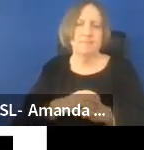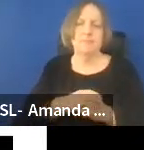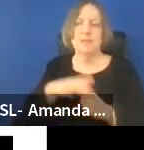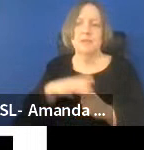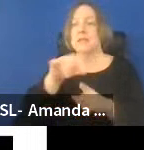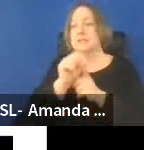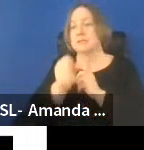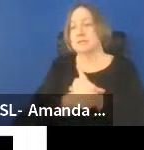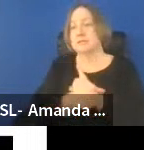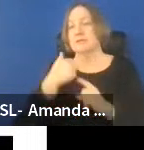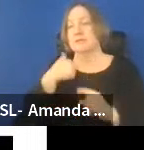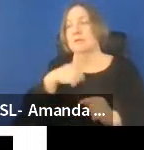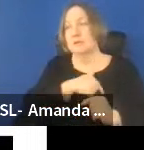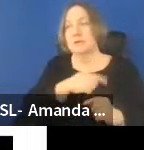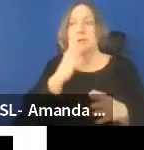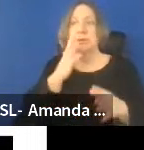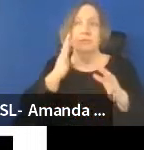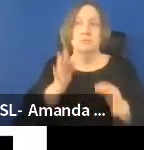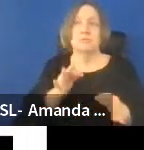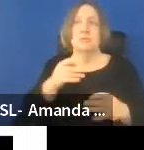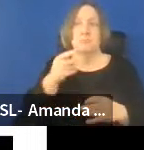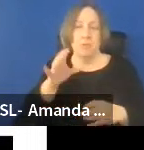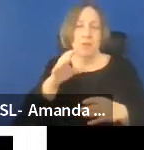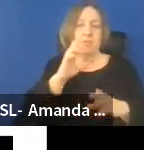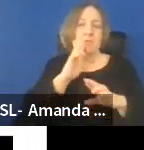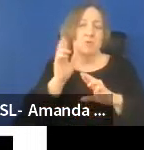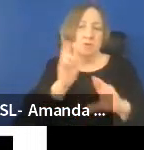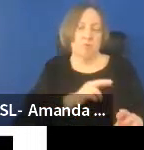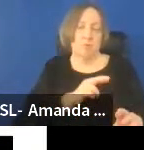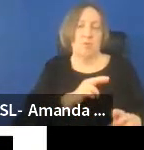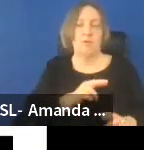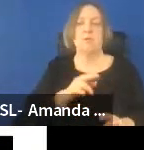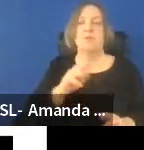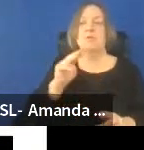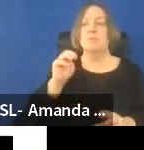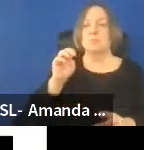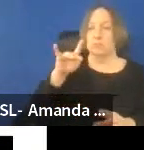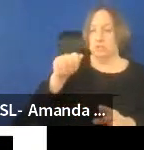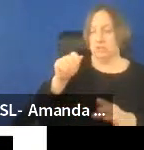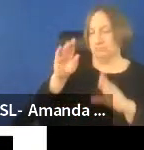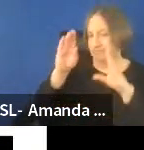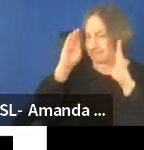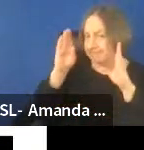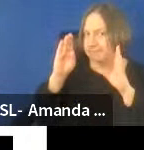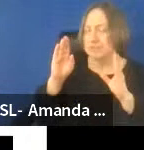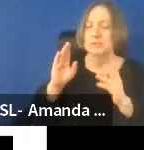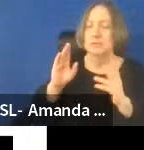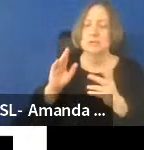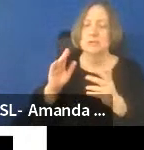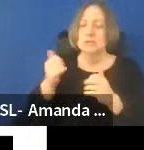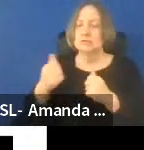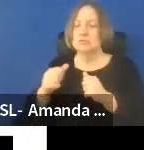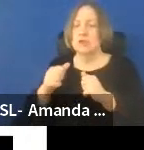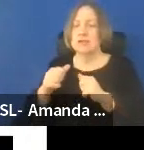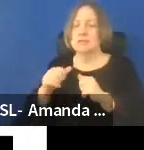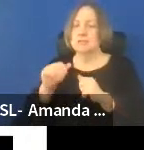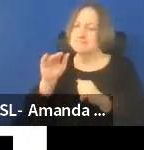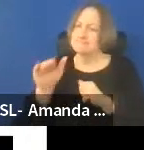instance, we came out with a public report that got media attention to put pressure kind of on the